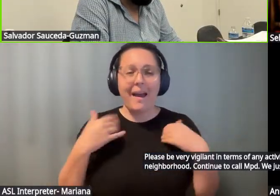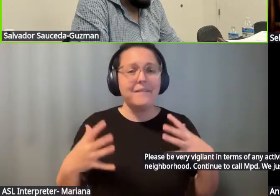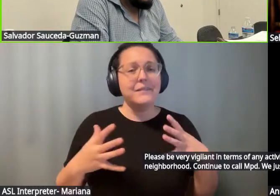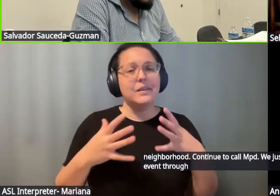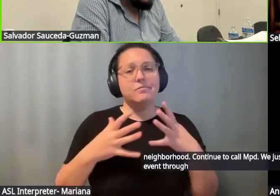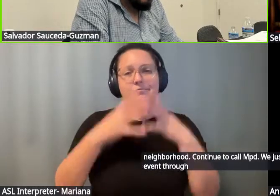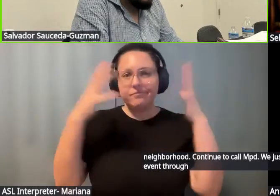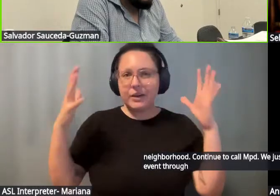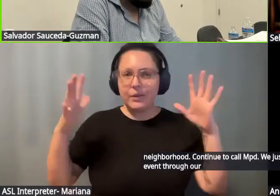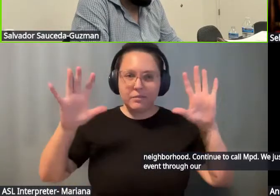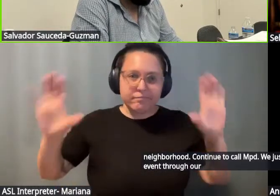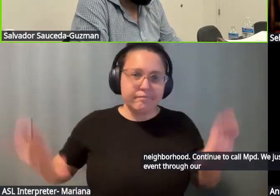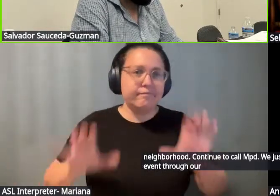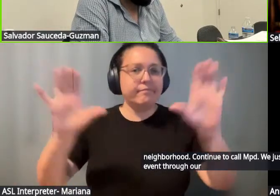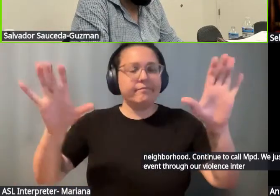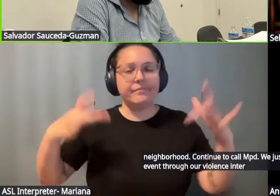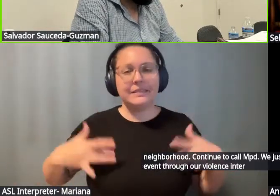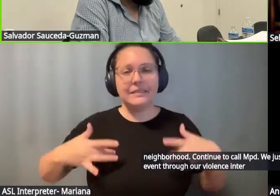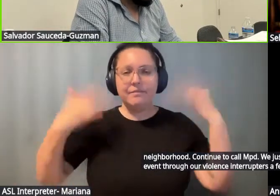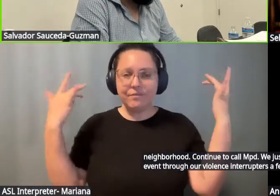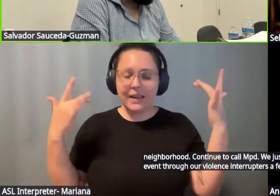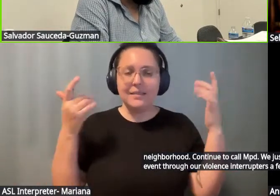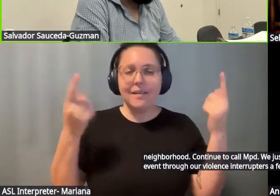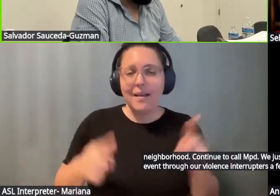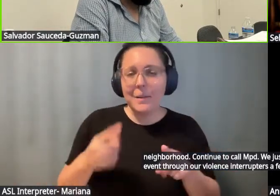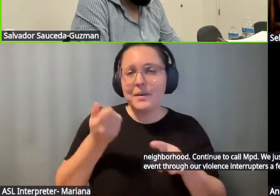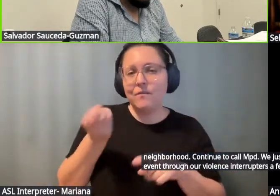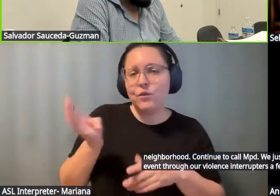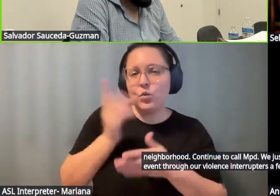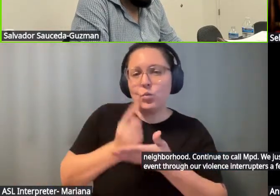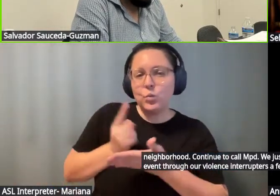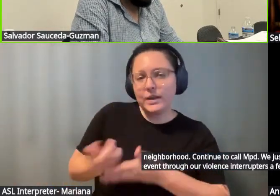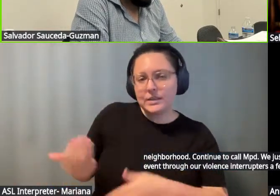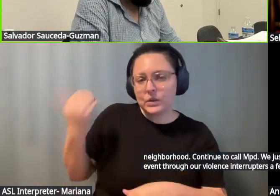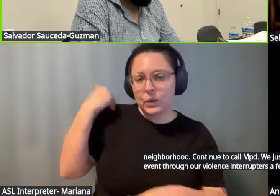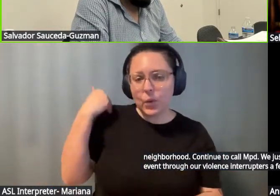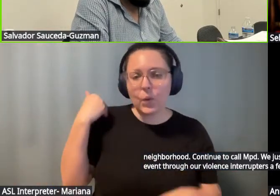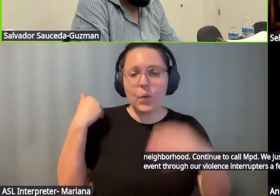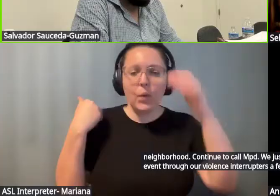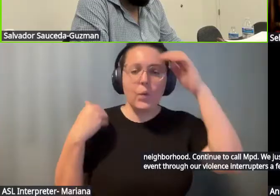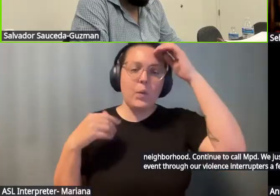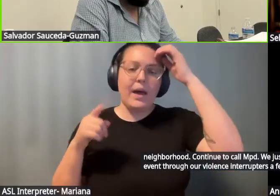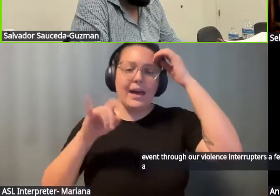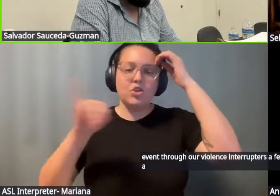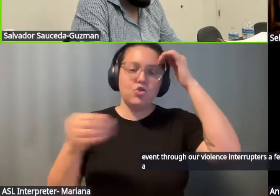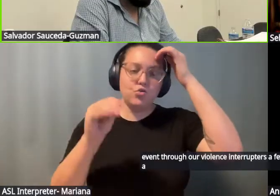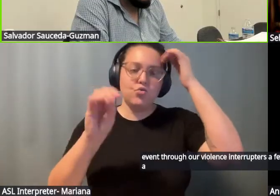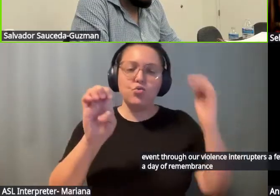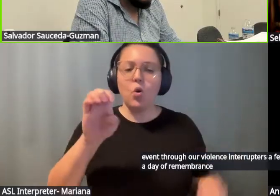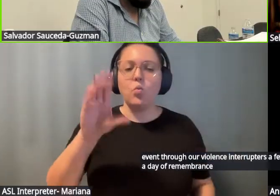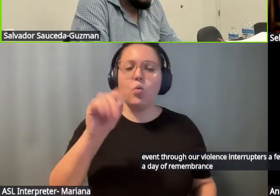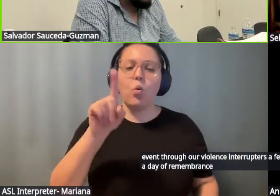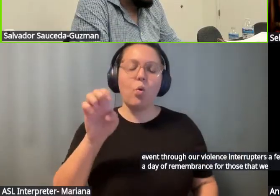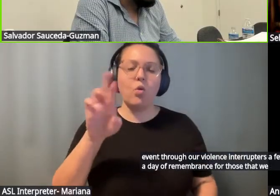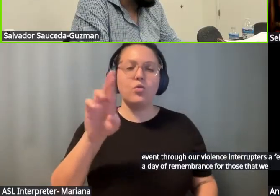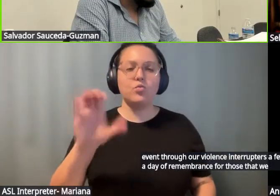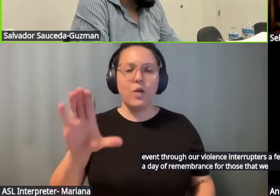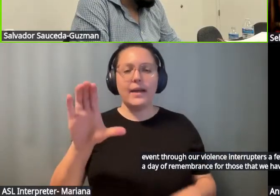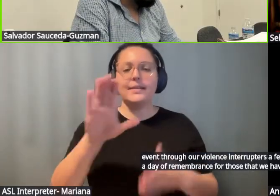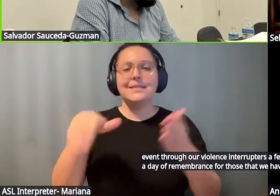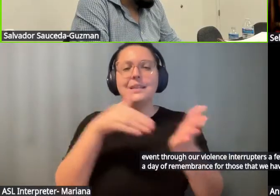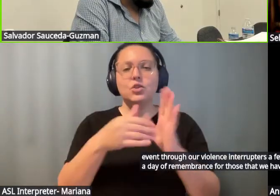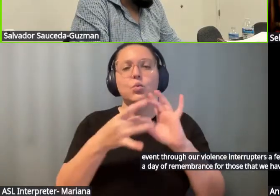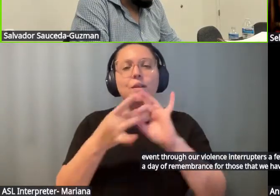through our violence interrupters a few weeks ago at Joe Cole Rec Center, a day of remembrance for those that we have lost to gun